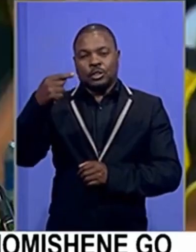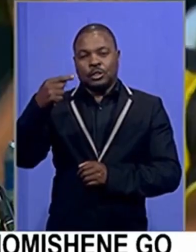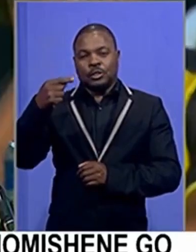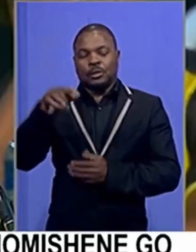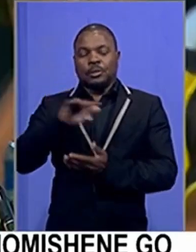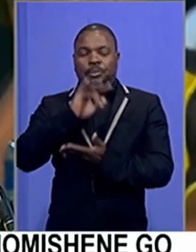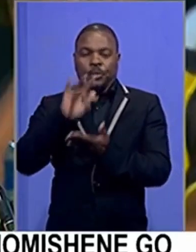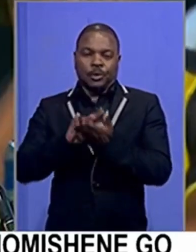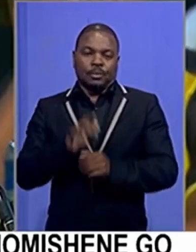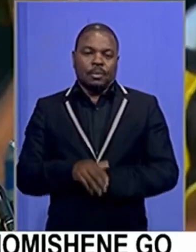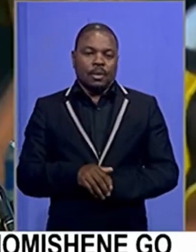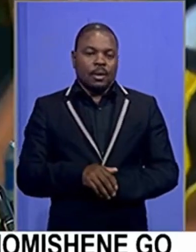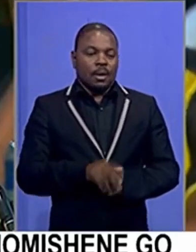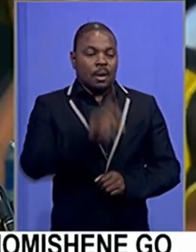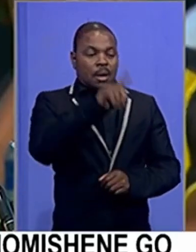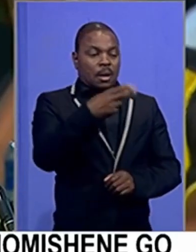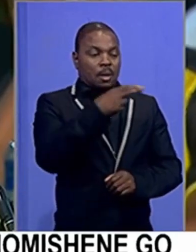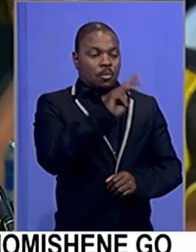Maswale Pumulo,